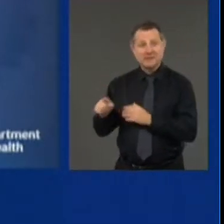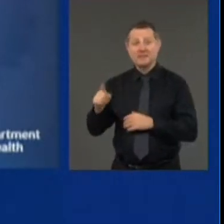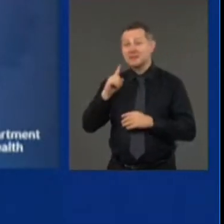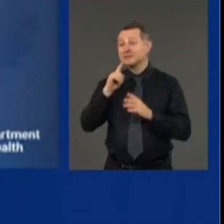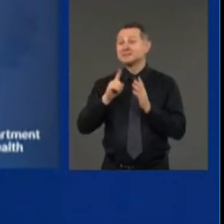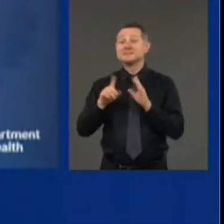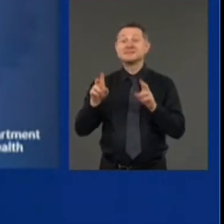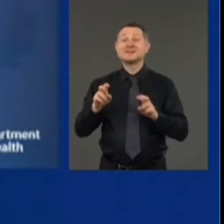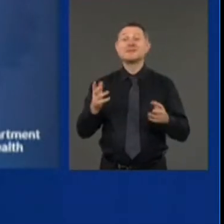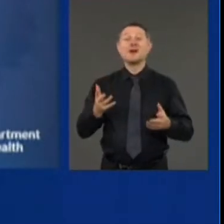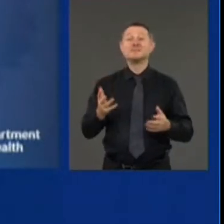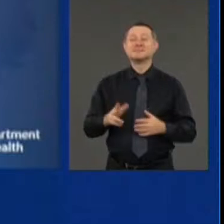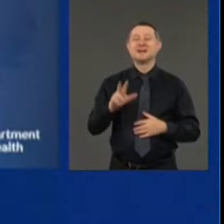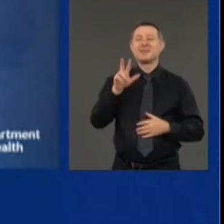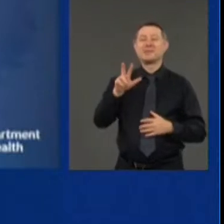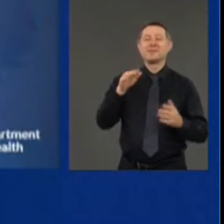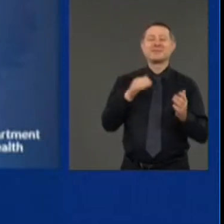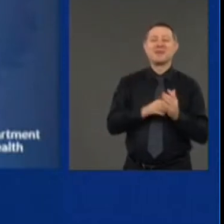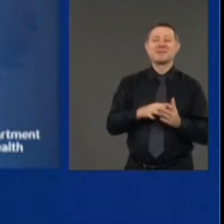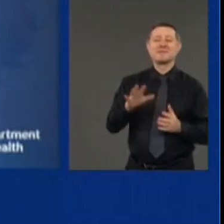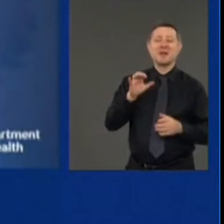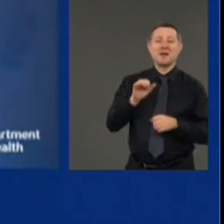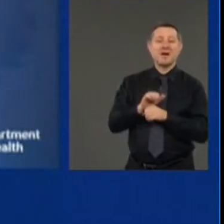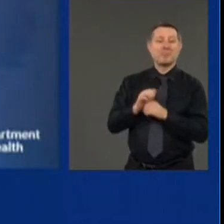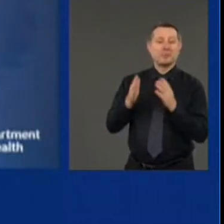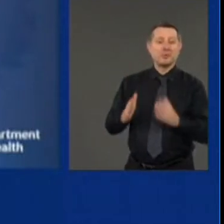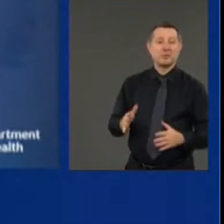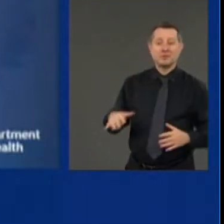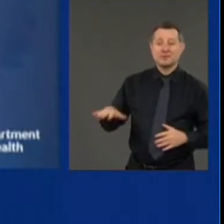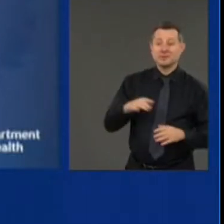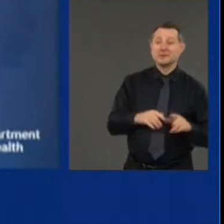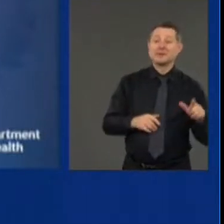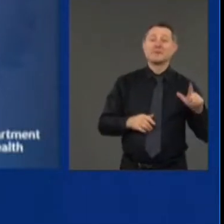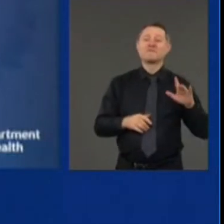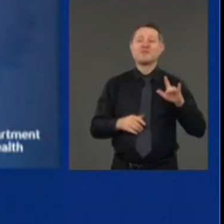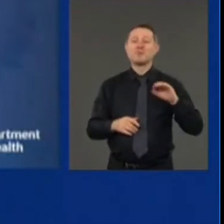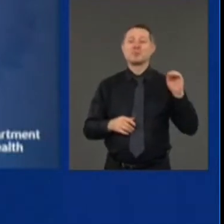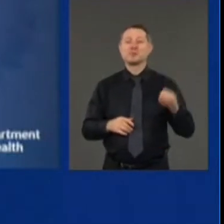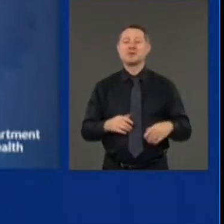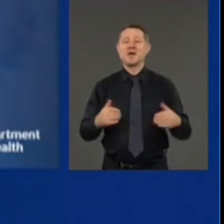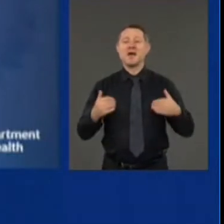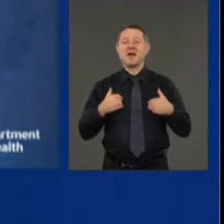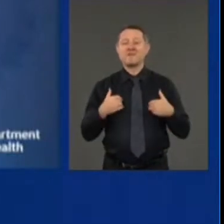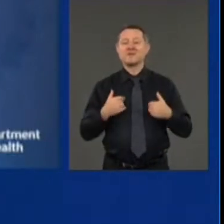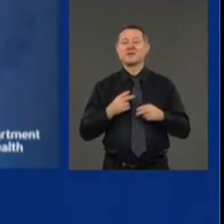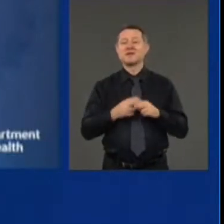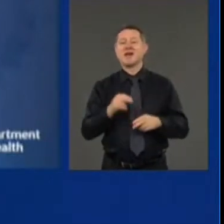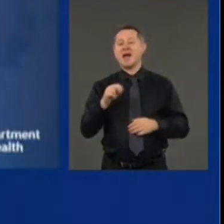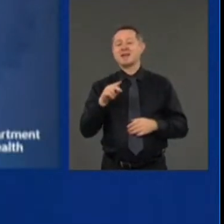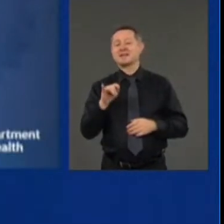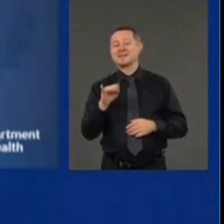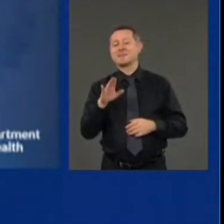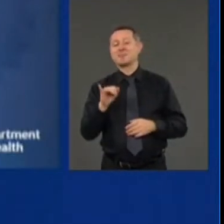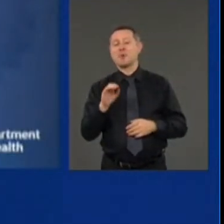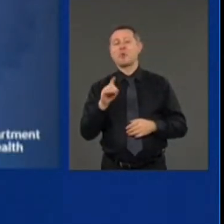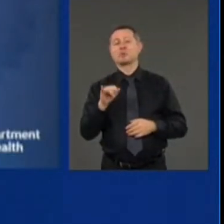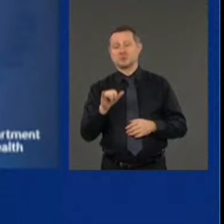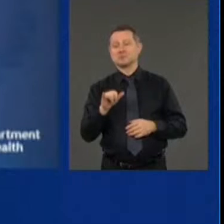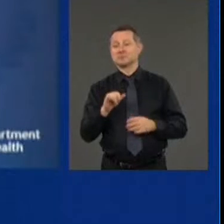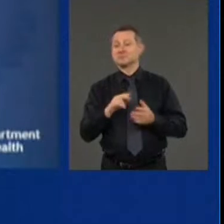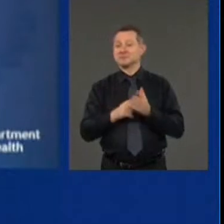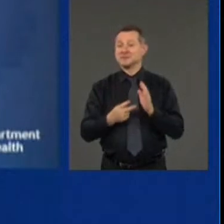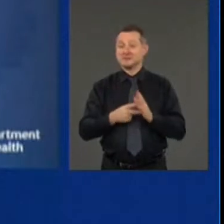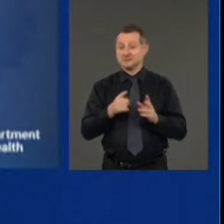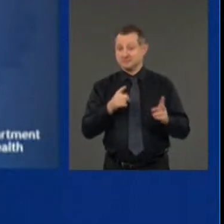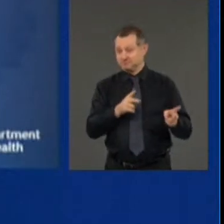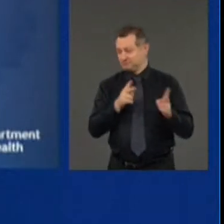that 29% of them had COVID antibodies. And this is very consistent with our finding. So extrapolating